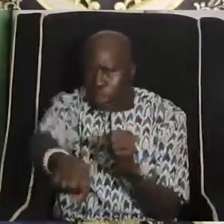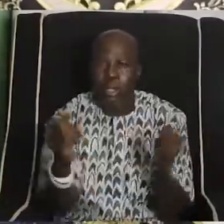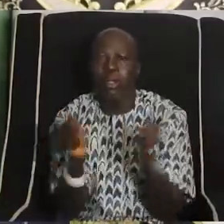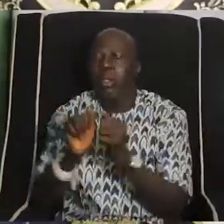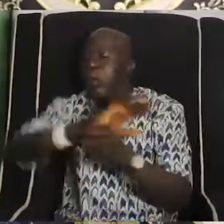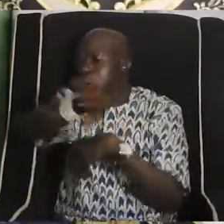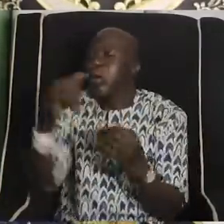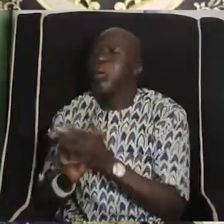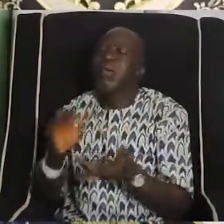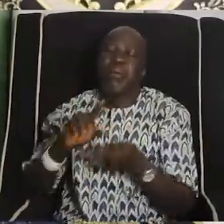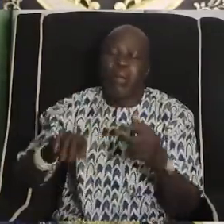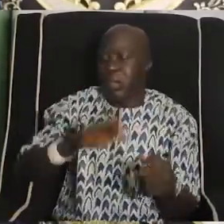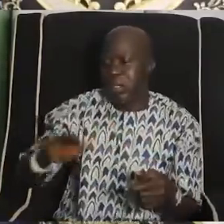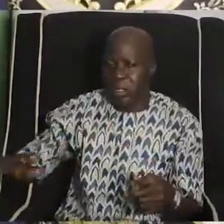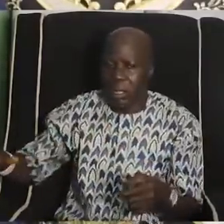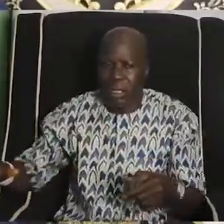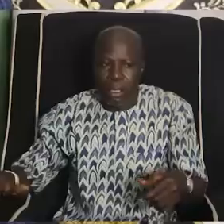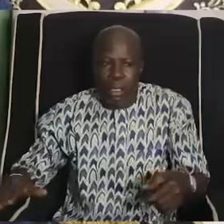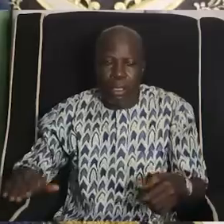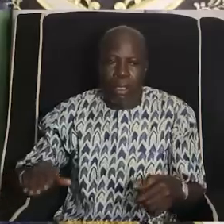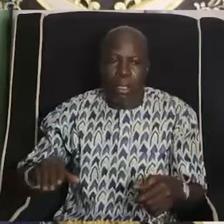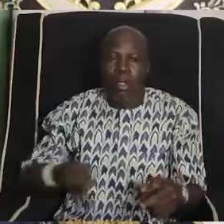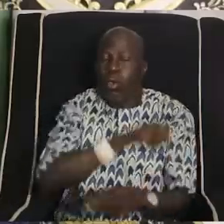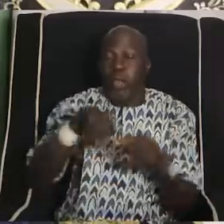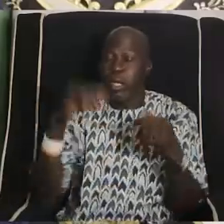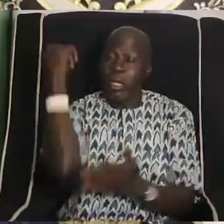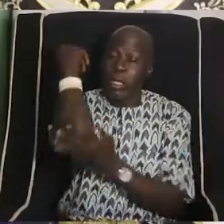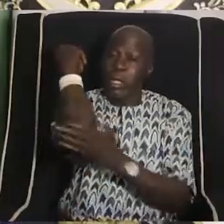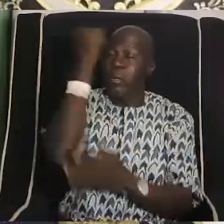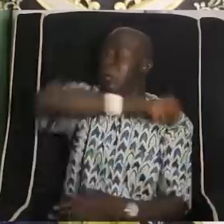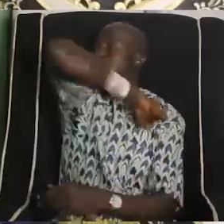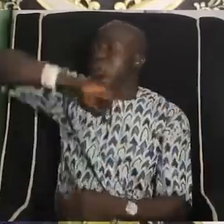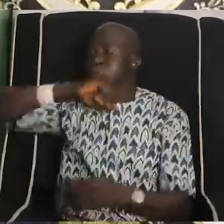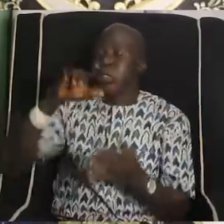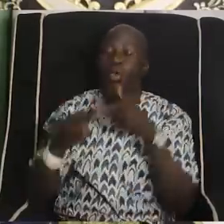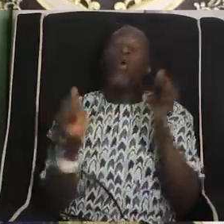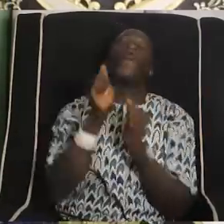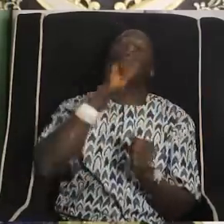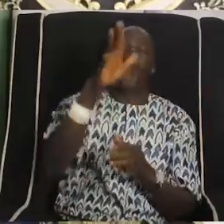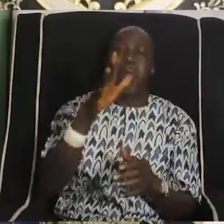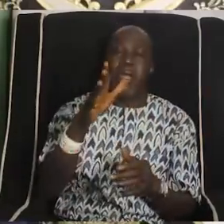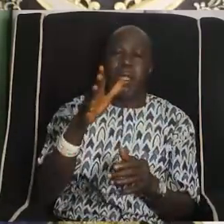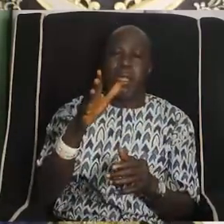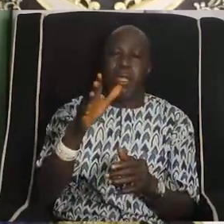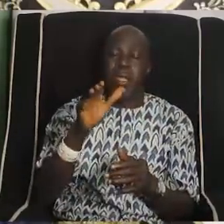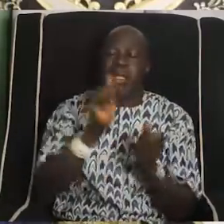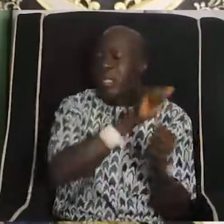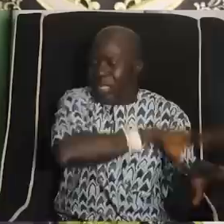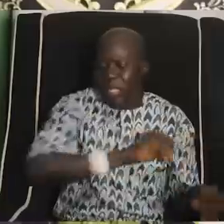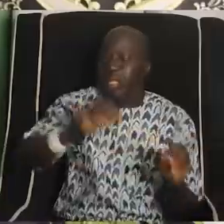playing with boxing with my children. Yeah. That was how his elbow just hit a woman's hand. Oh, and he